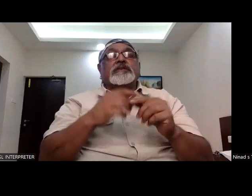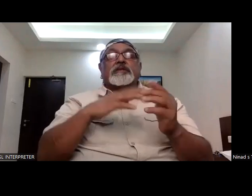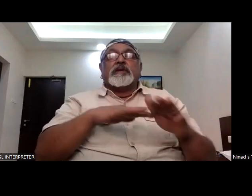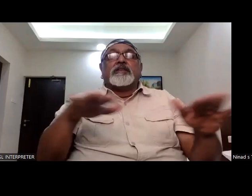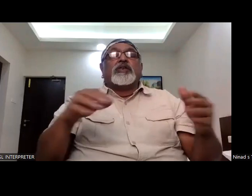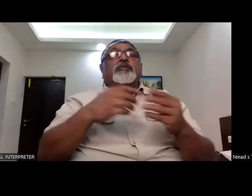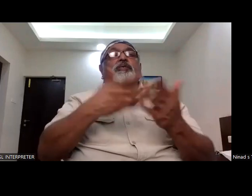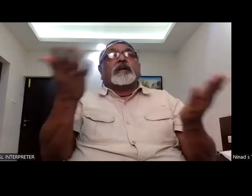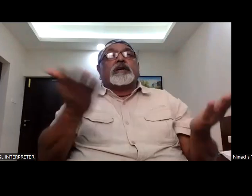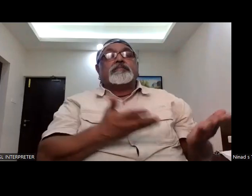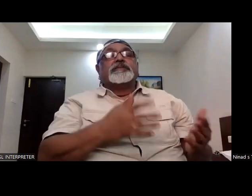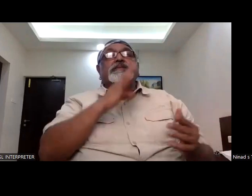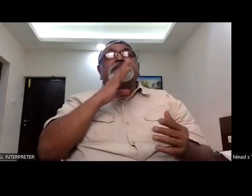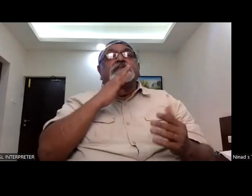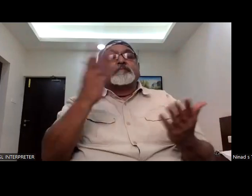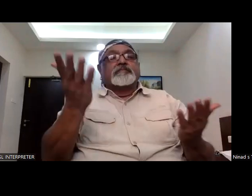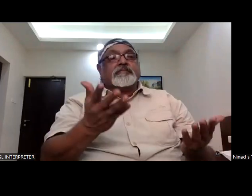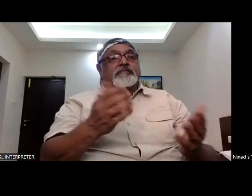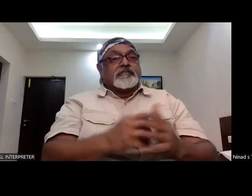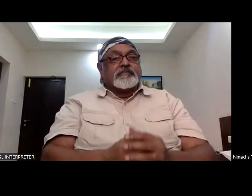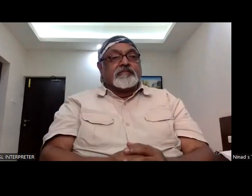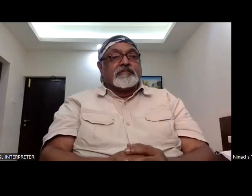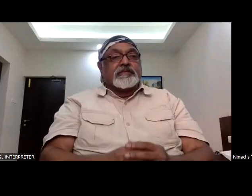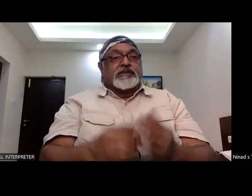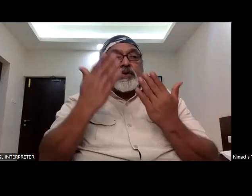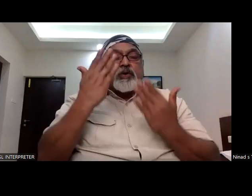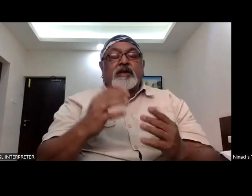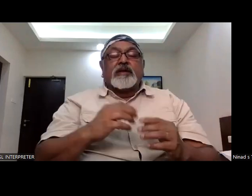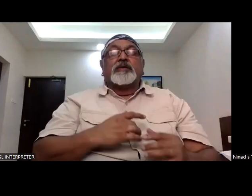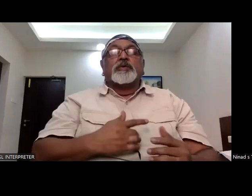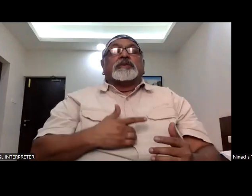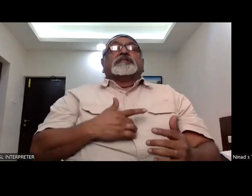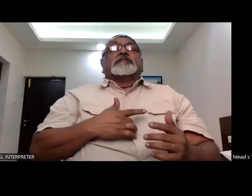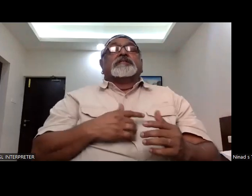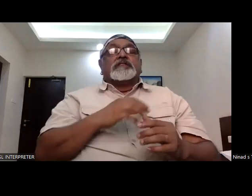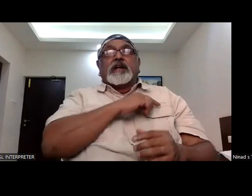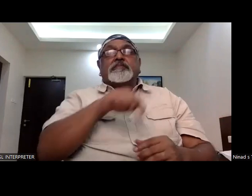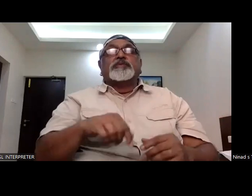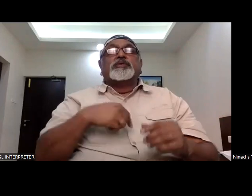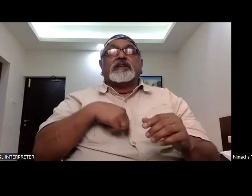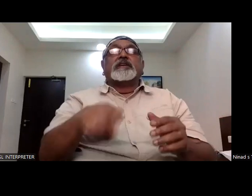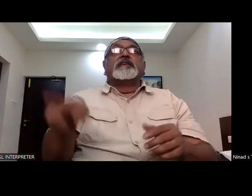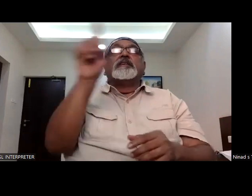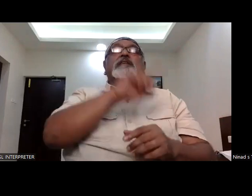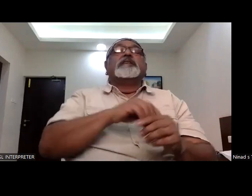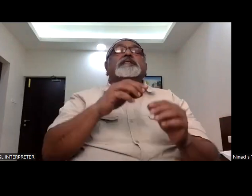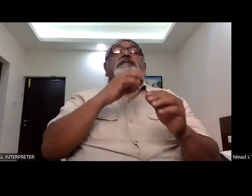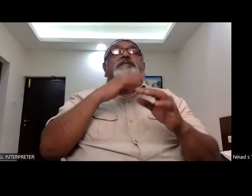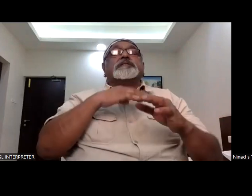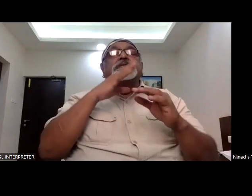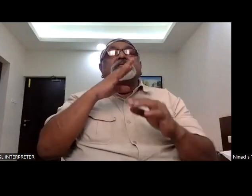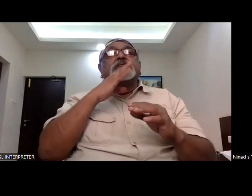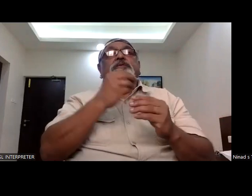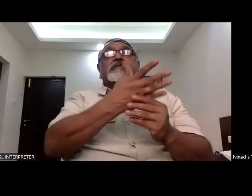ma'am. Thank you so much, and it's an honor and privilege to be here today in